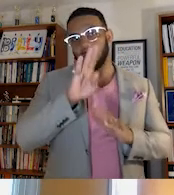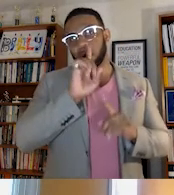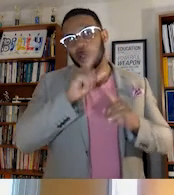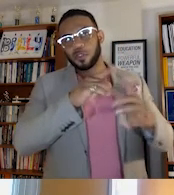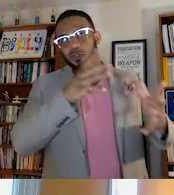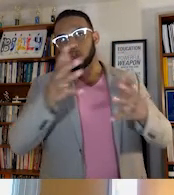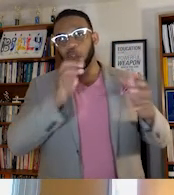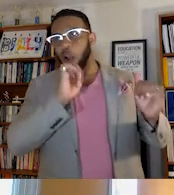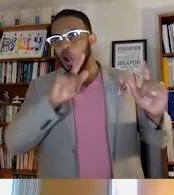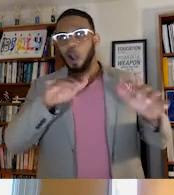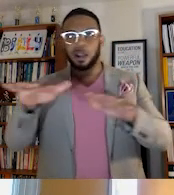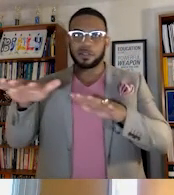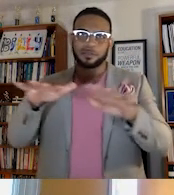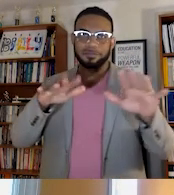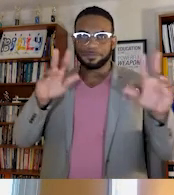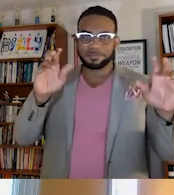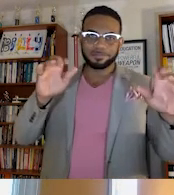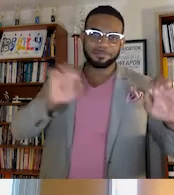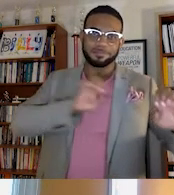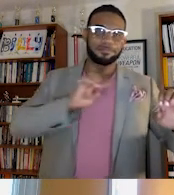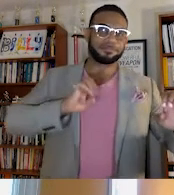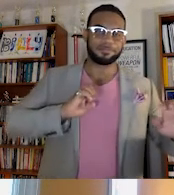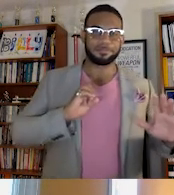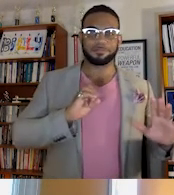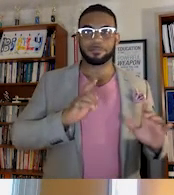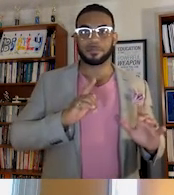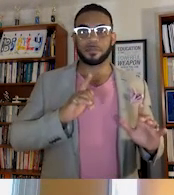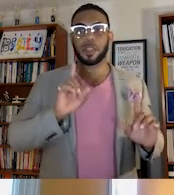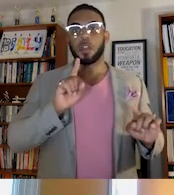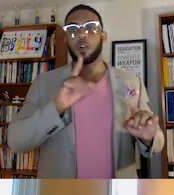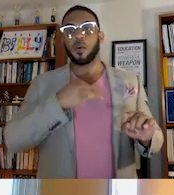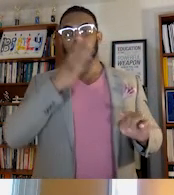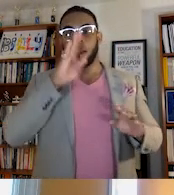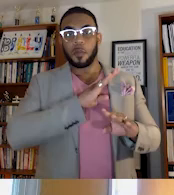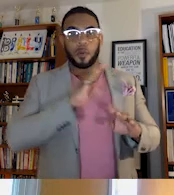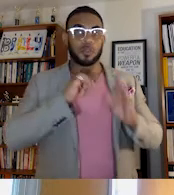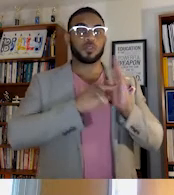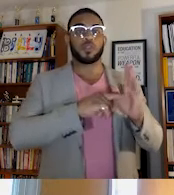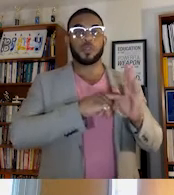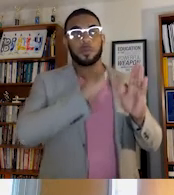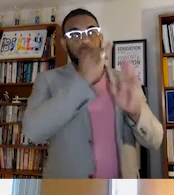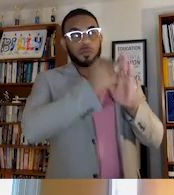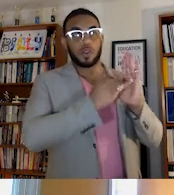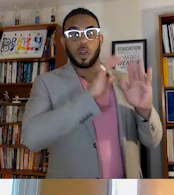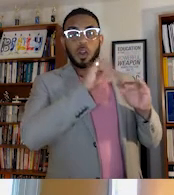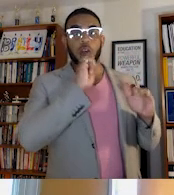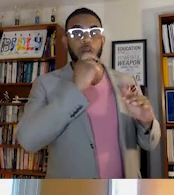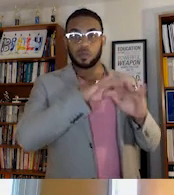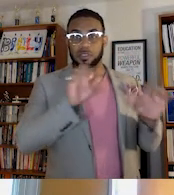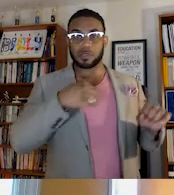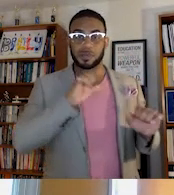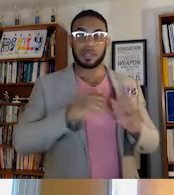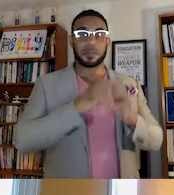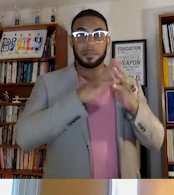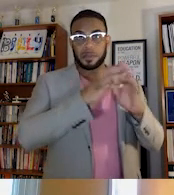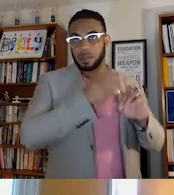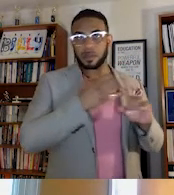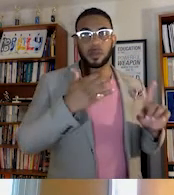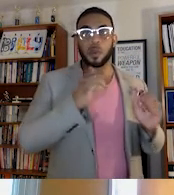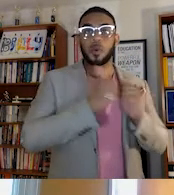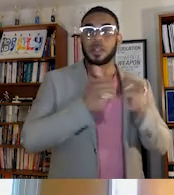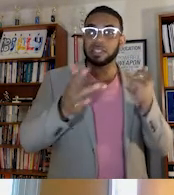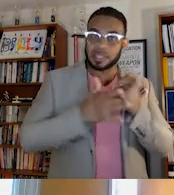to all these executives and go to the whiteboard and show them all these cool systems that we can build